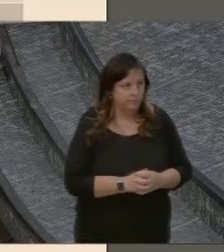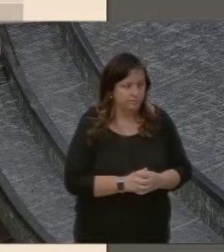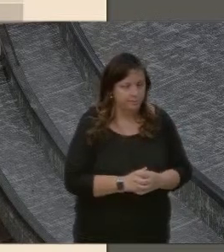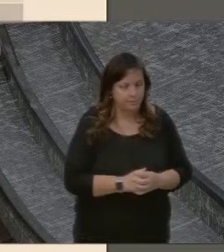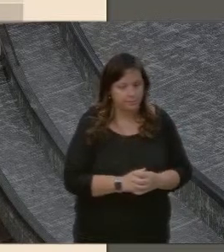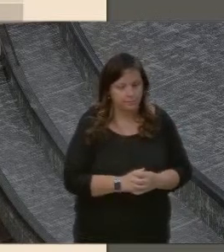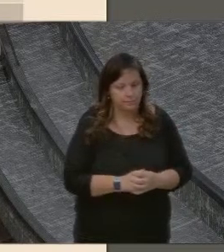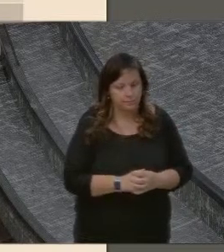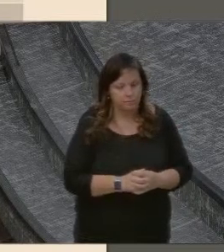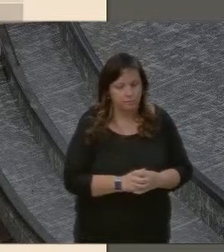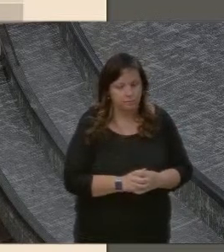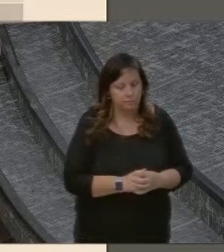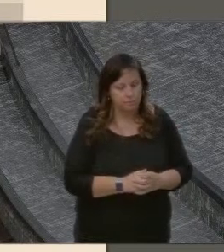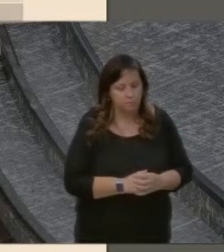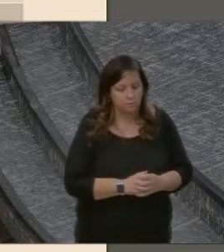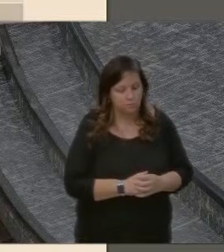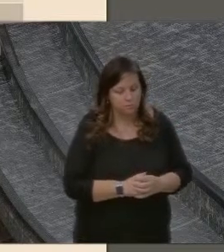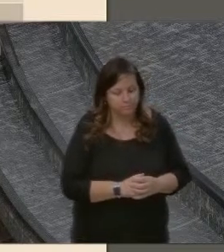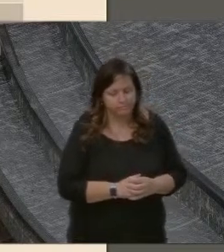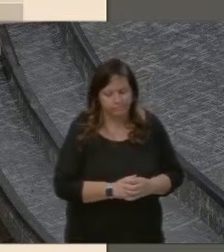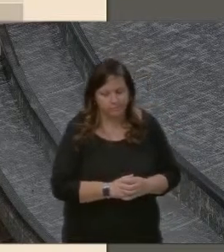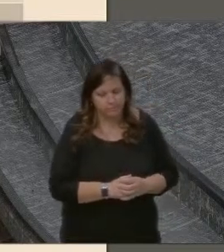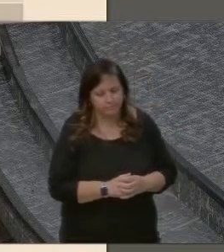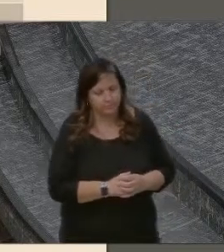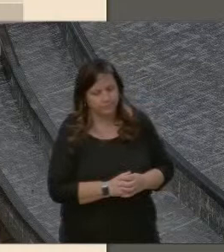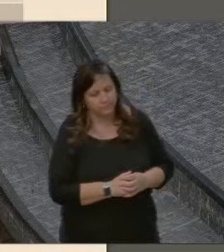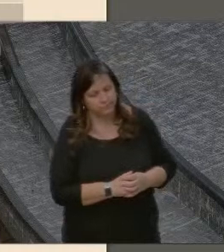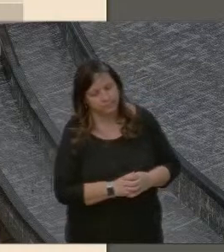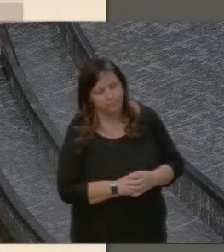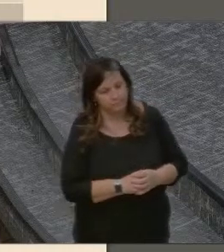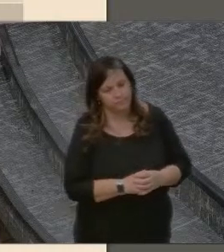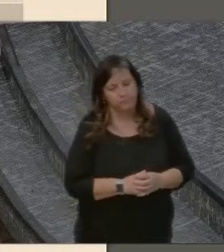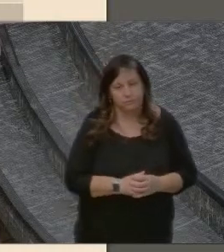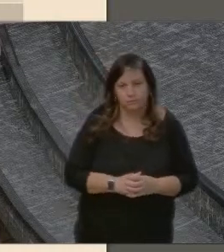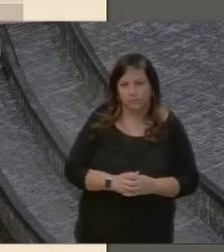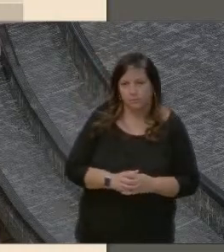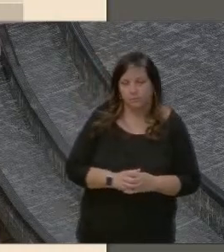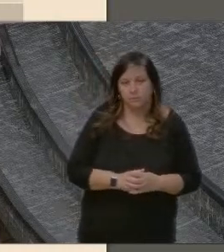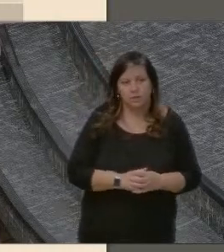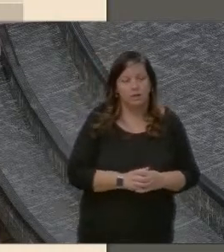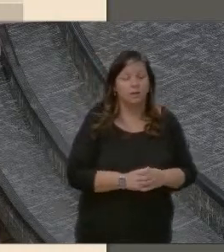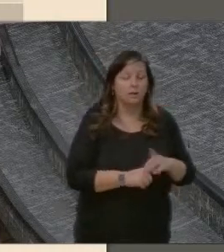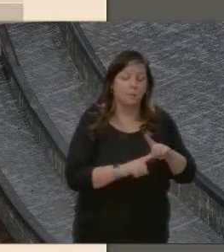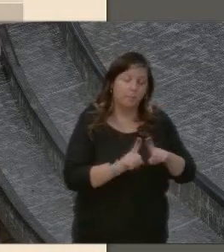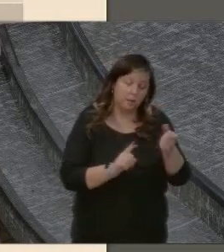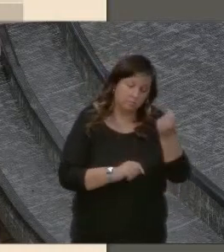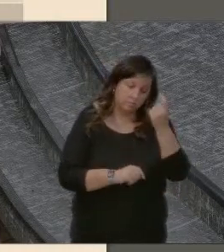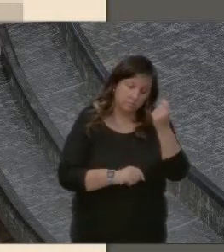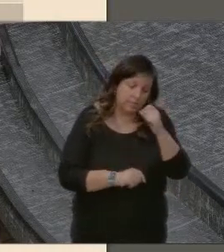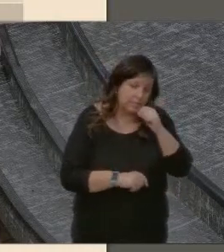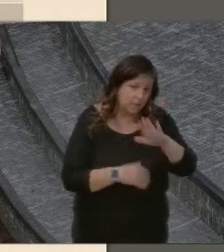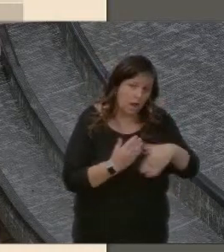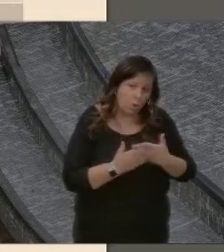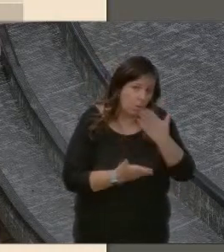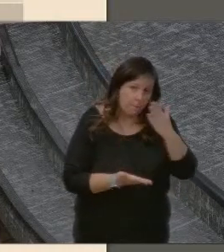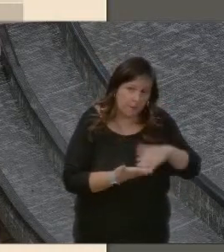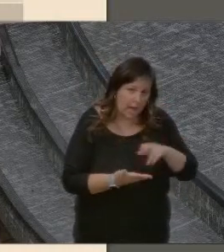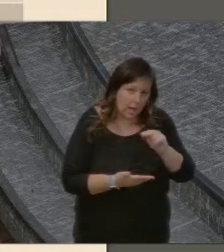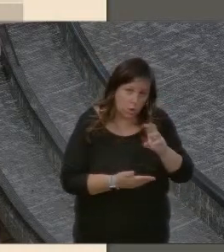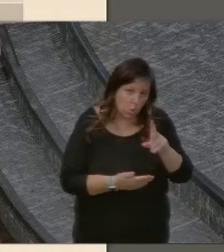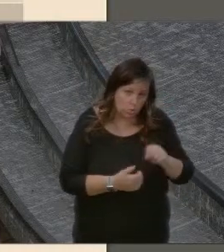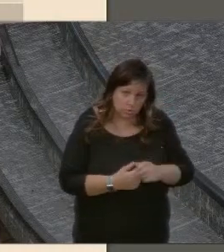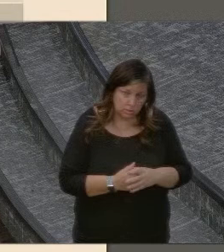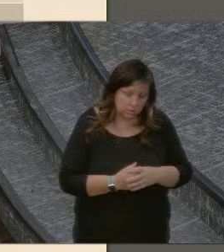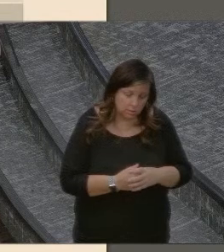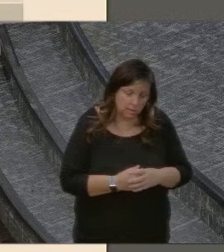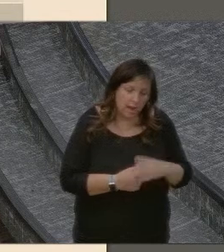With that said, it's not all bad news. And I think